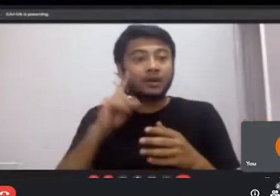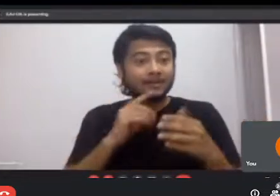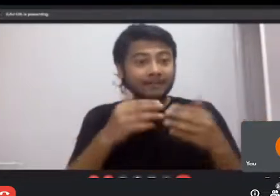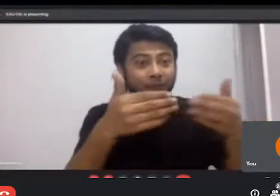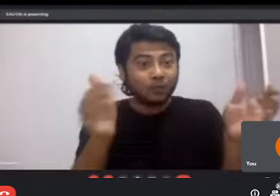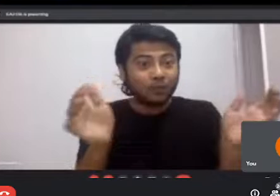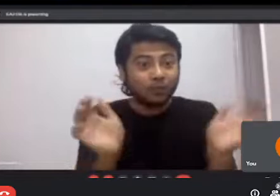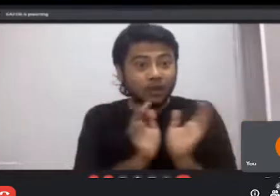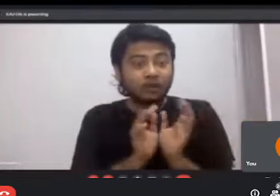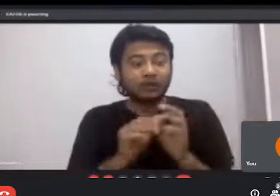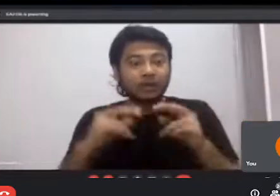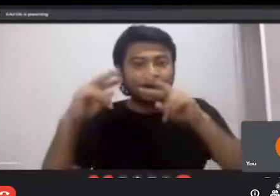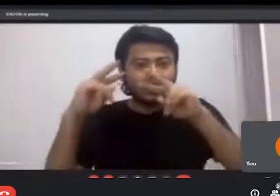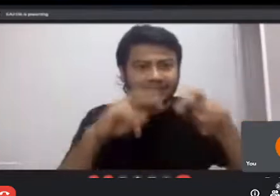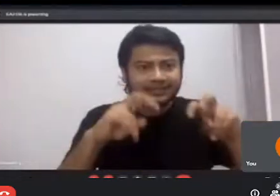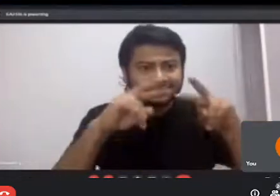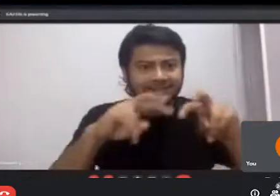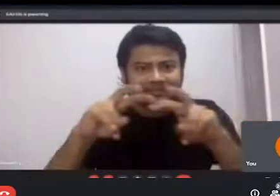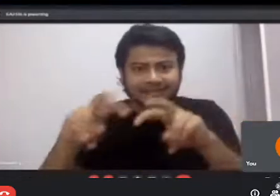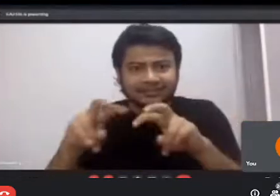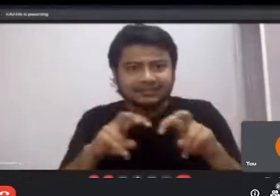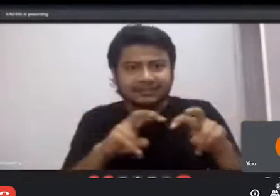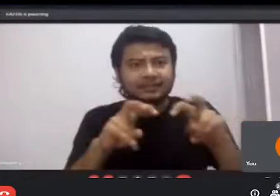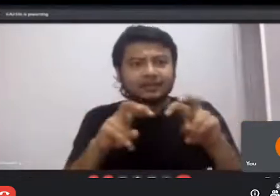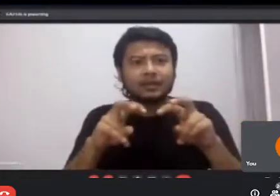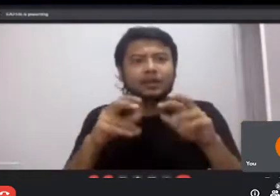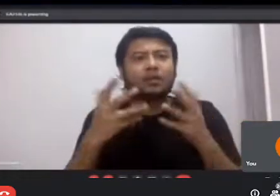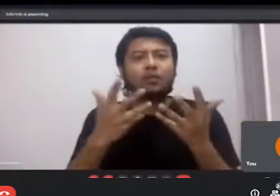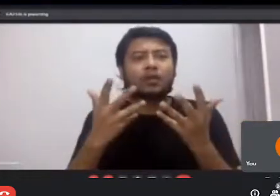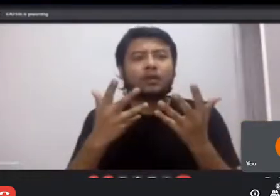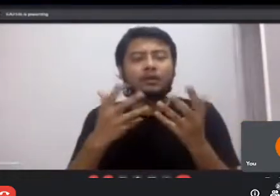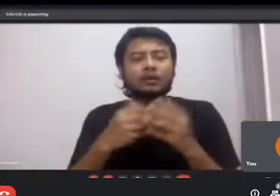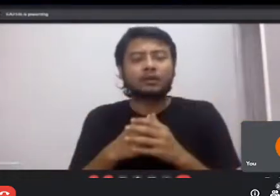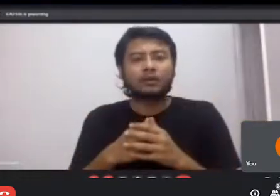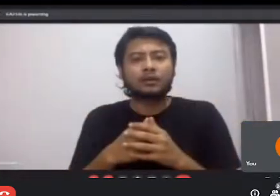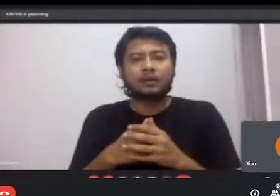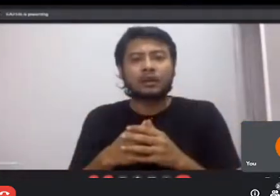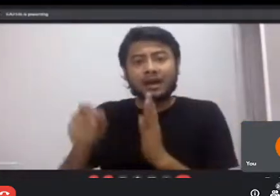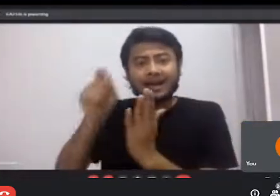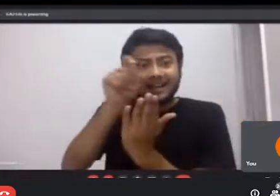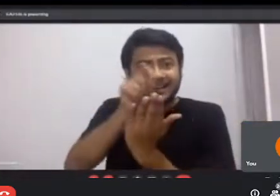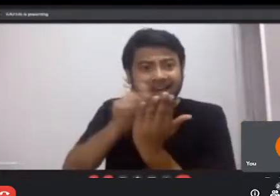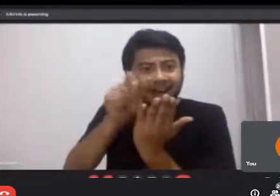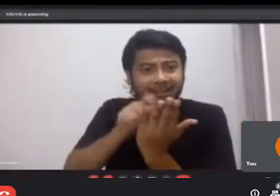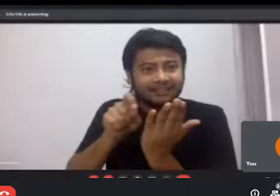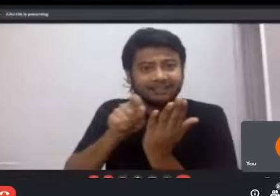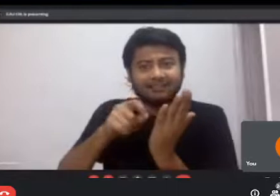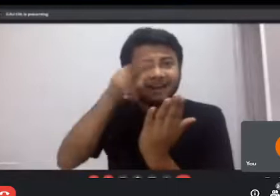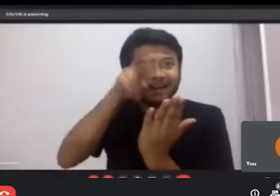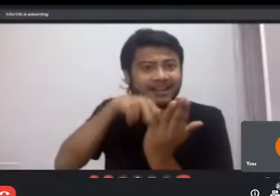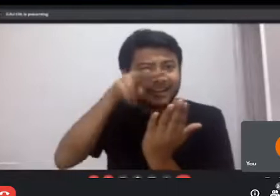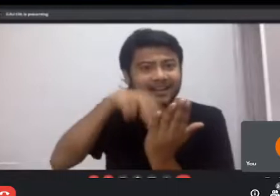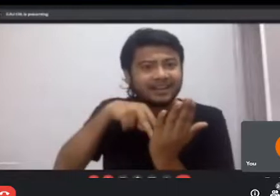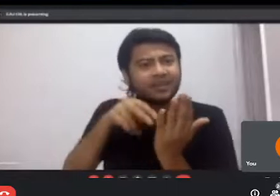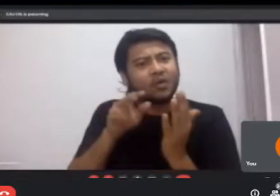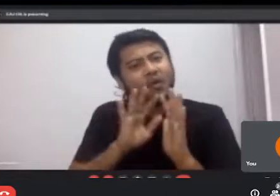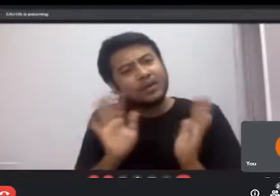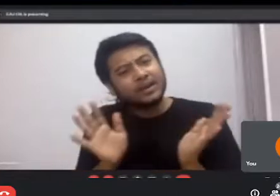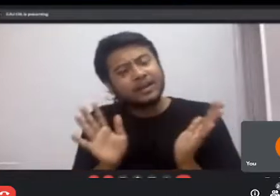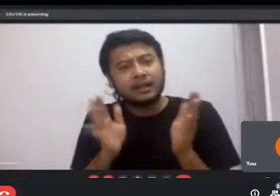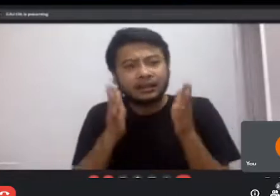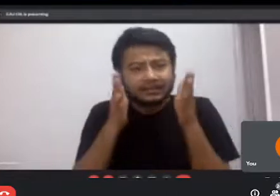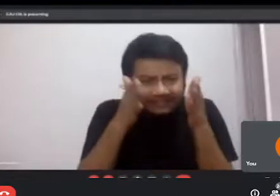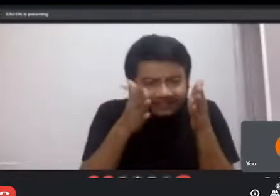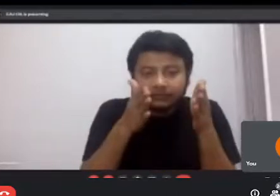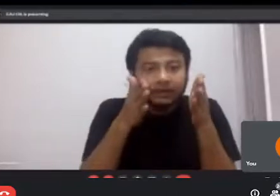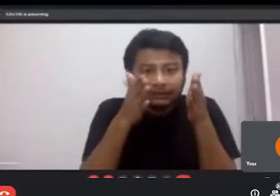of reading and writing in a narrower sense to a broader sense of all the different ways in